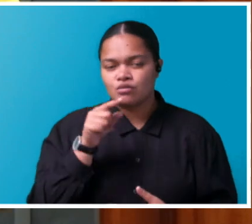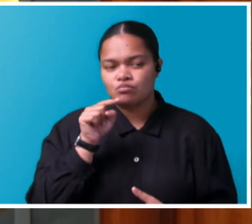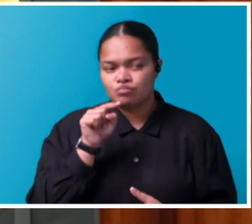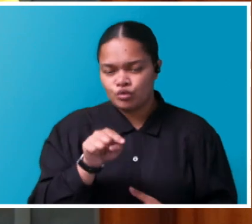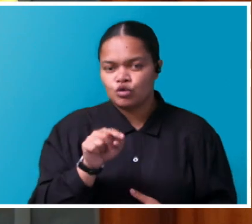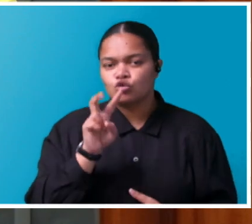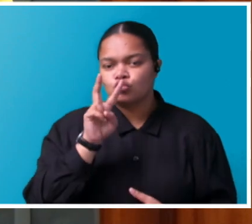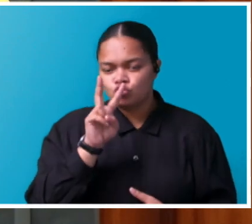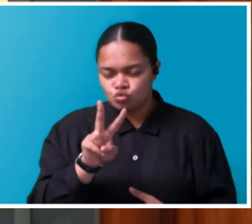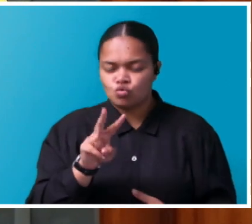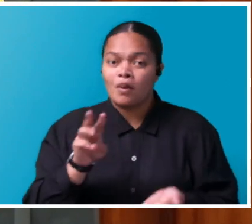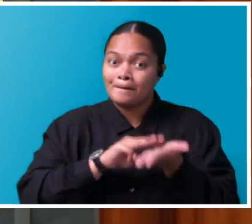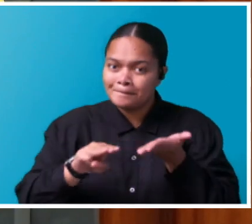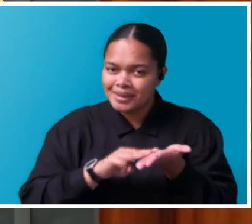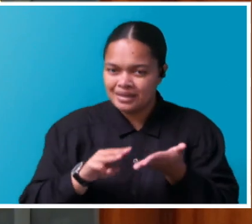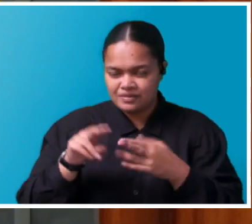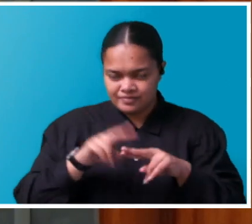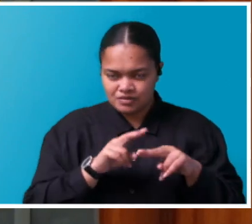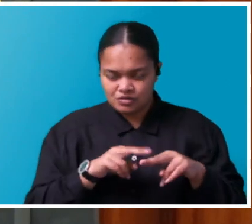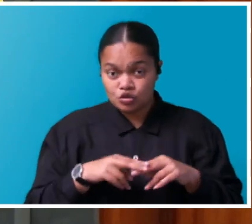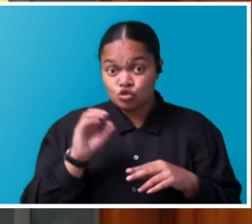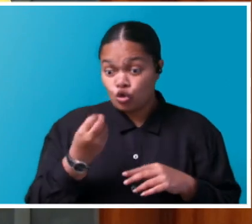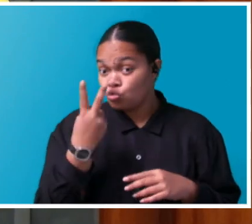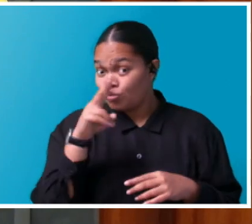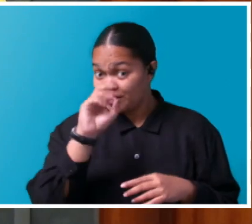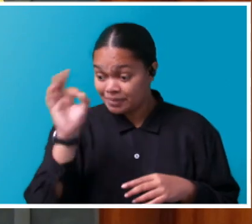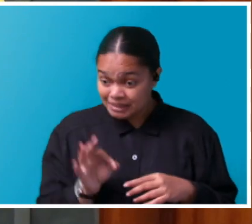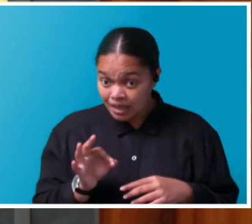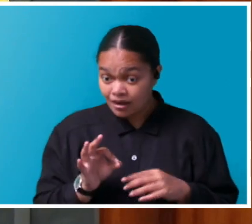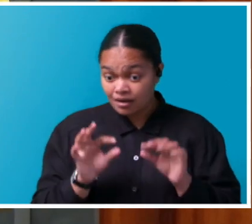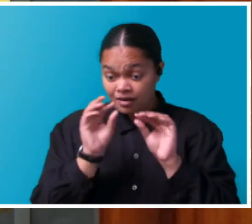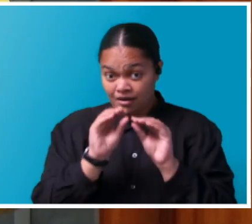8.2 million Fiji dollars. The remaining 20% or